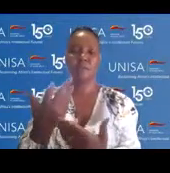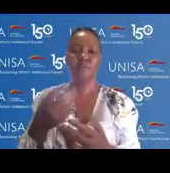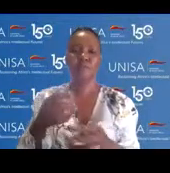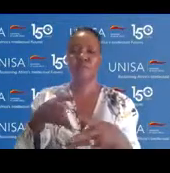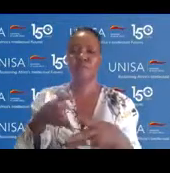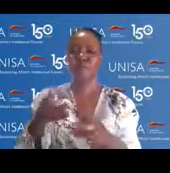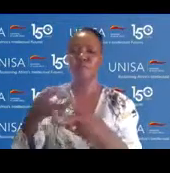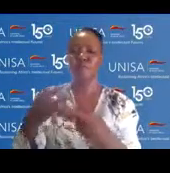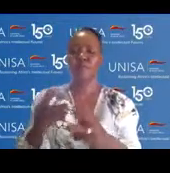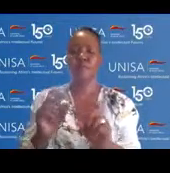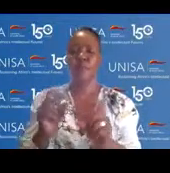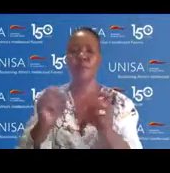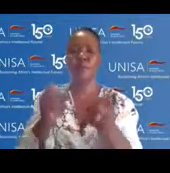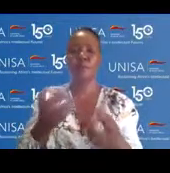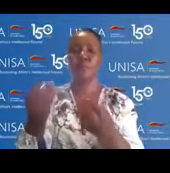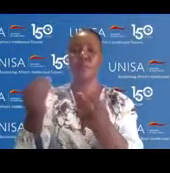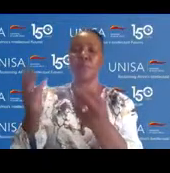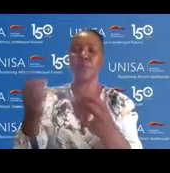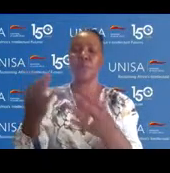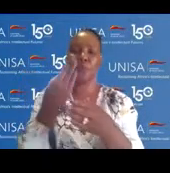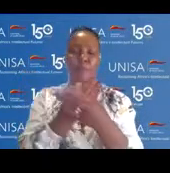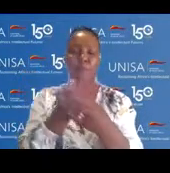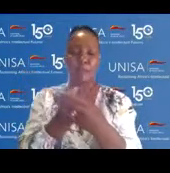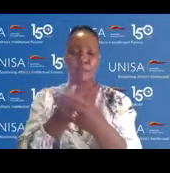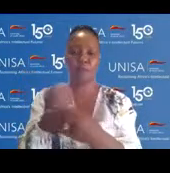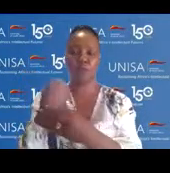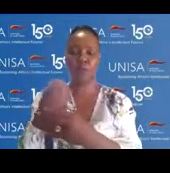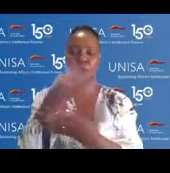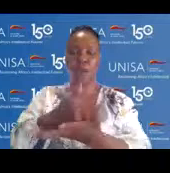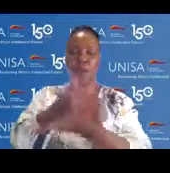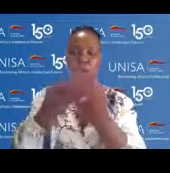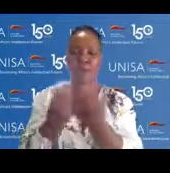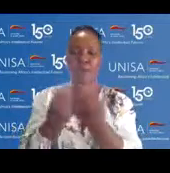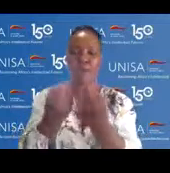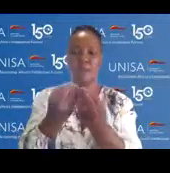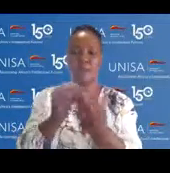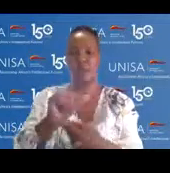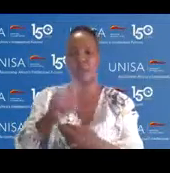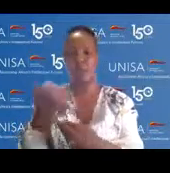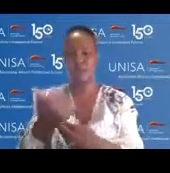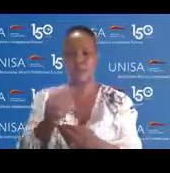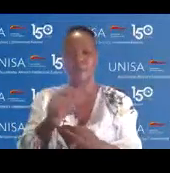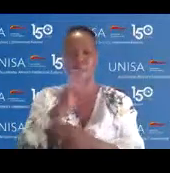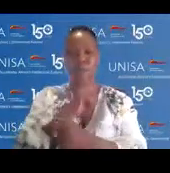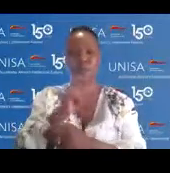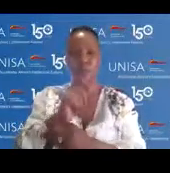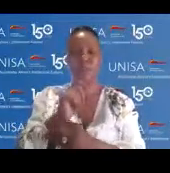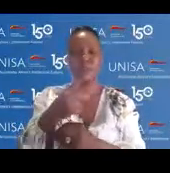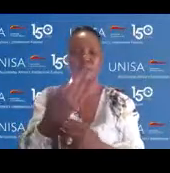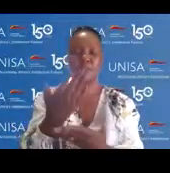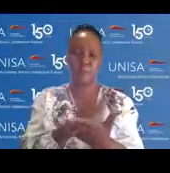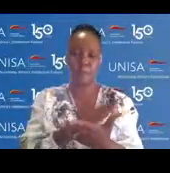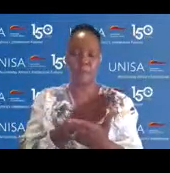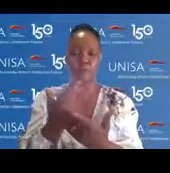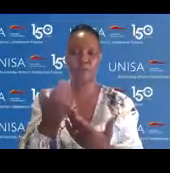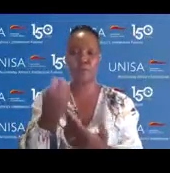from one device to another using the browser. Thank you,